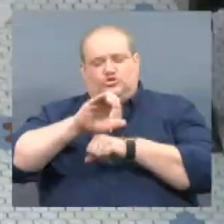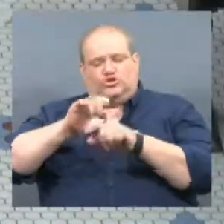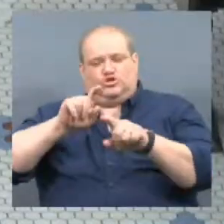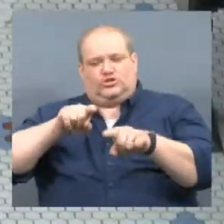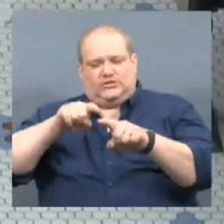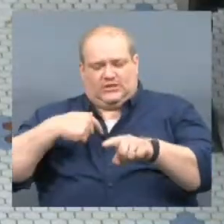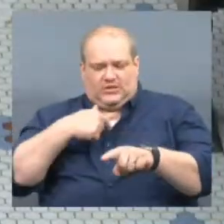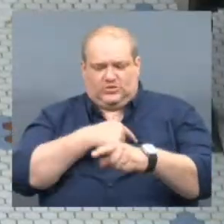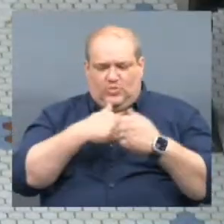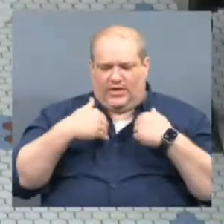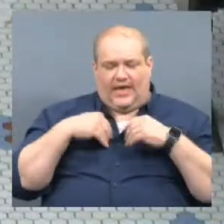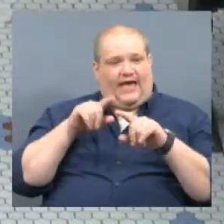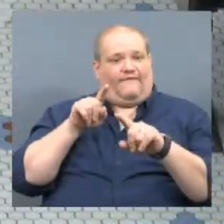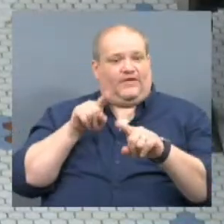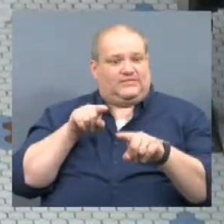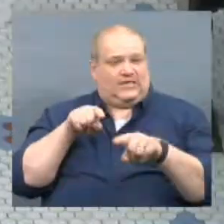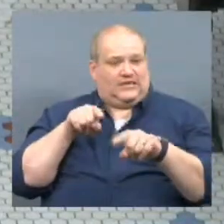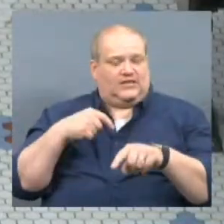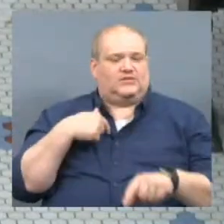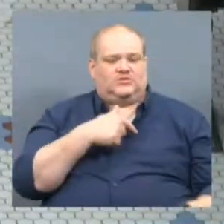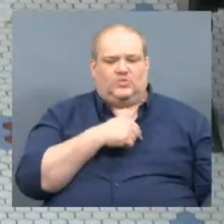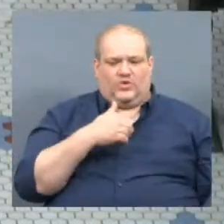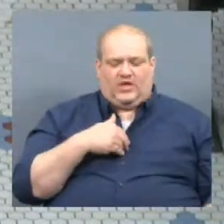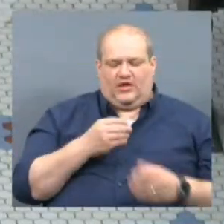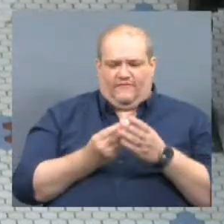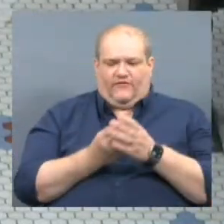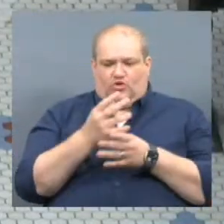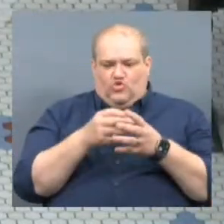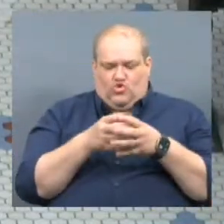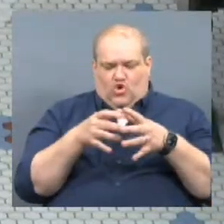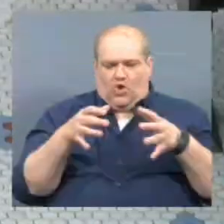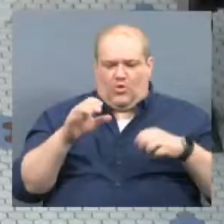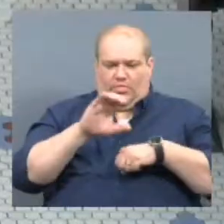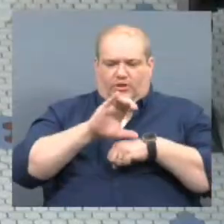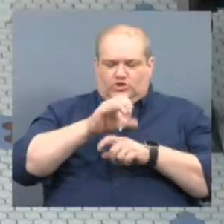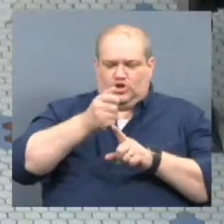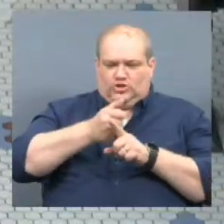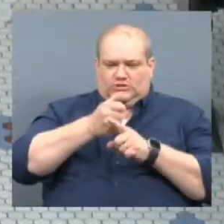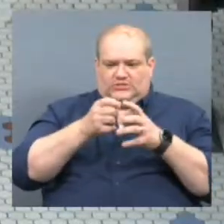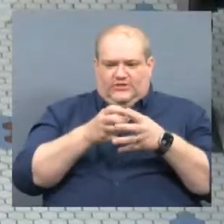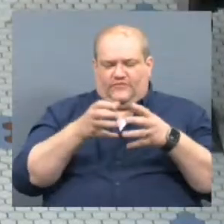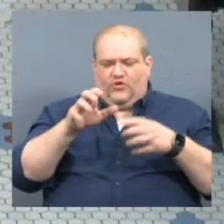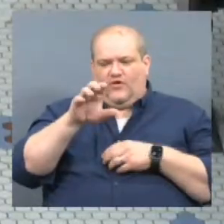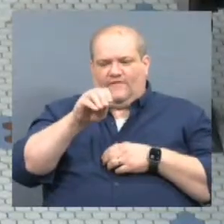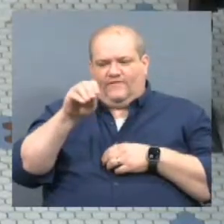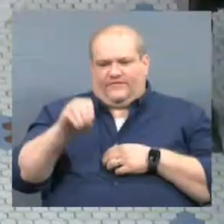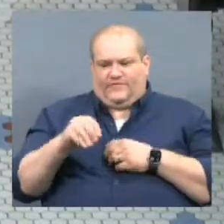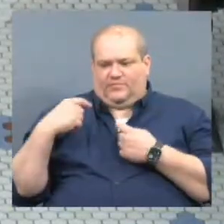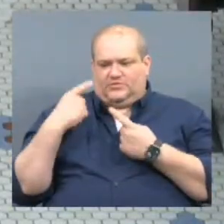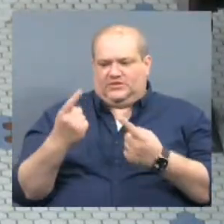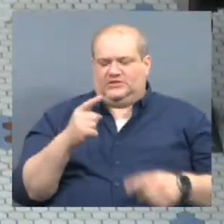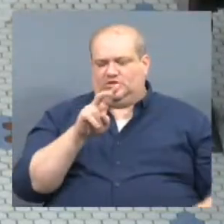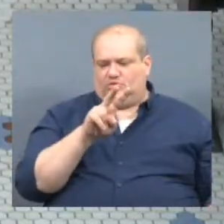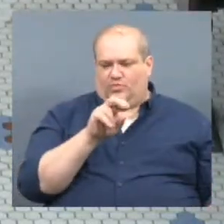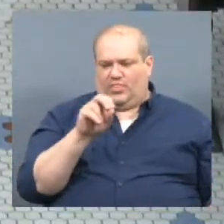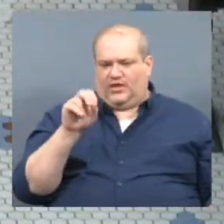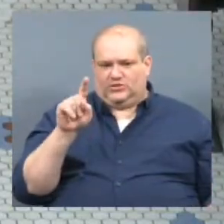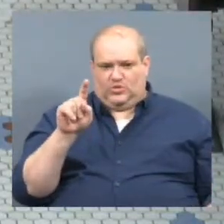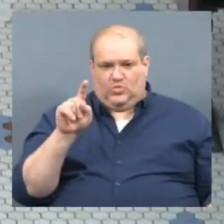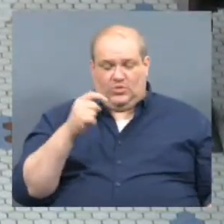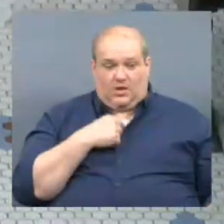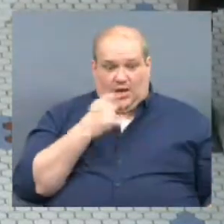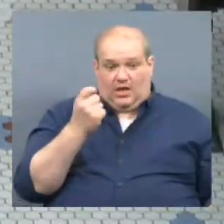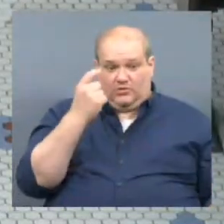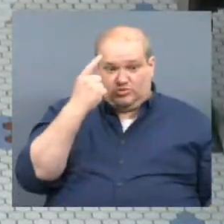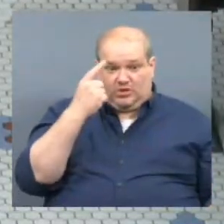we do have attendance. We have grown, the church itself has grown 50% since 2001. which I